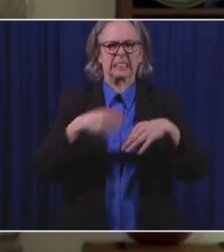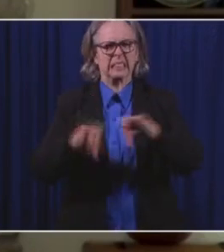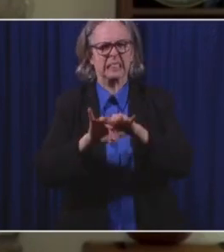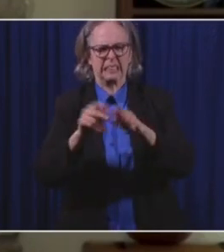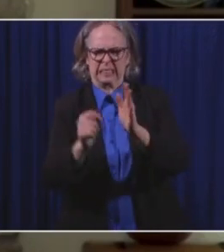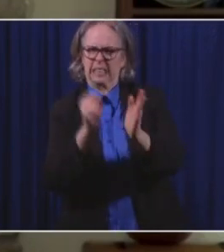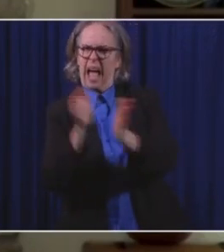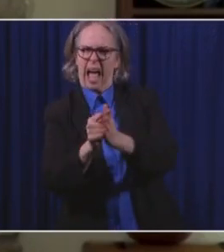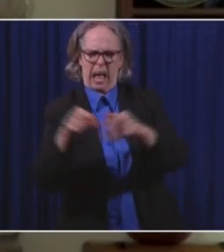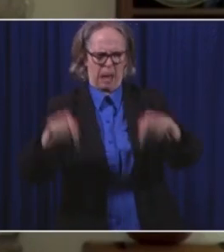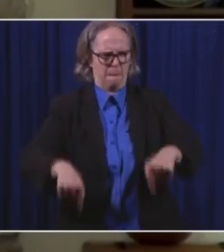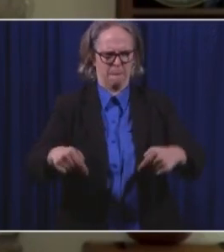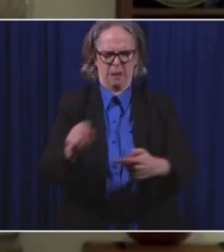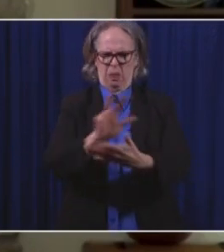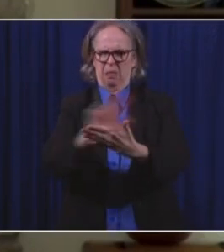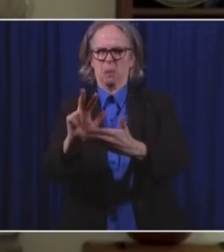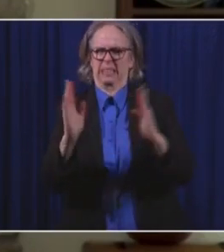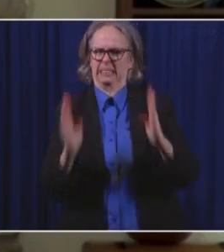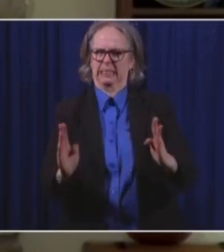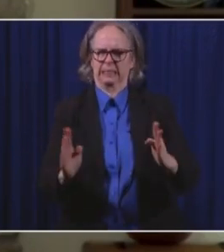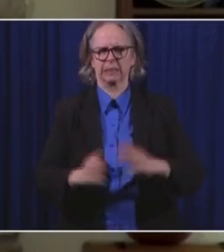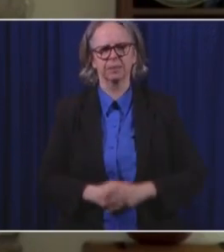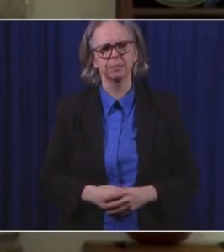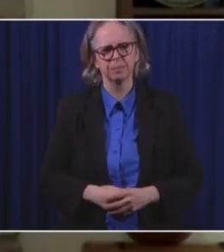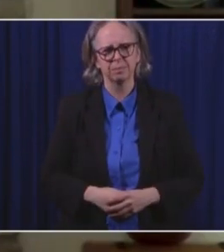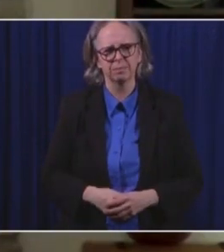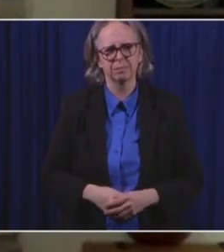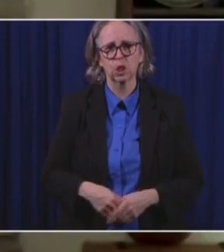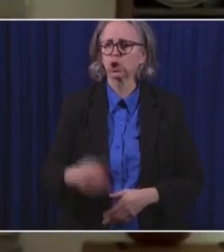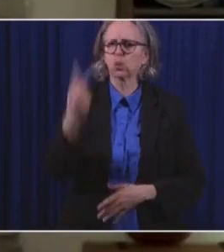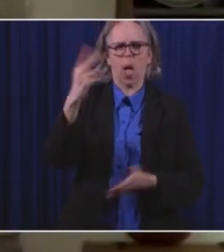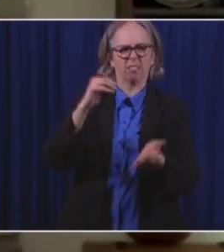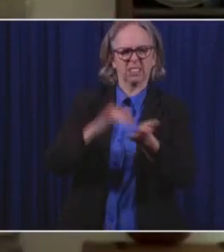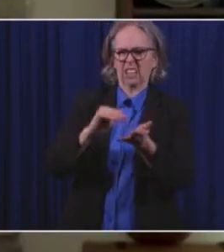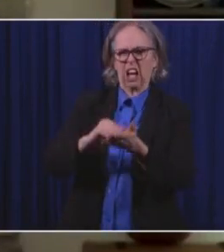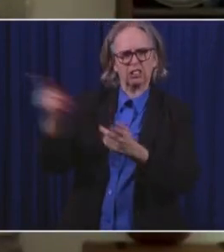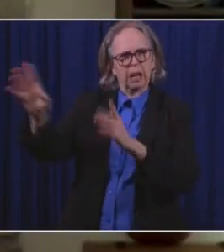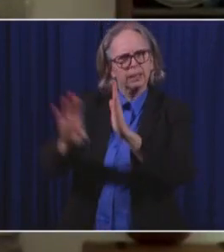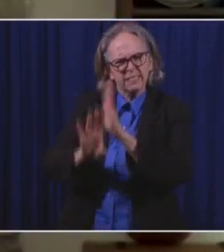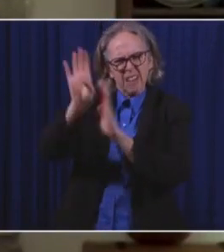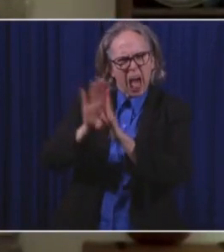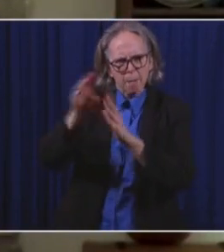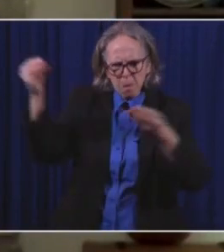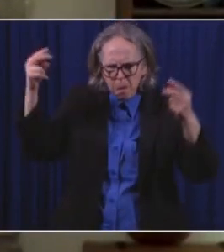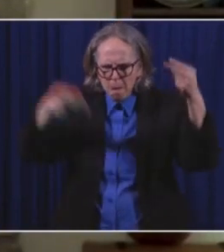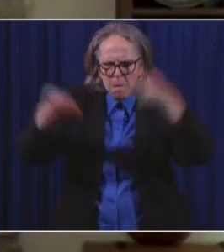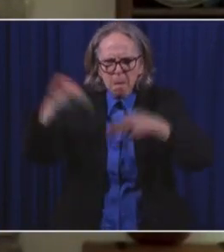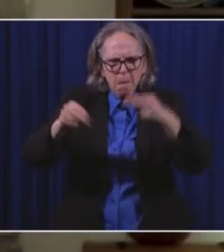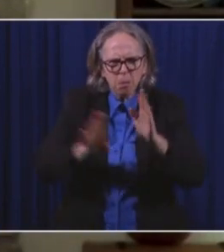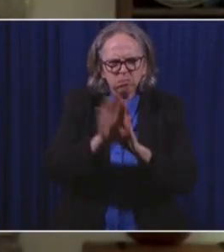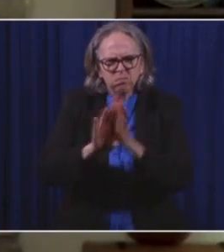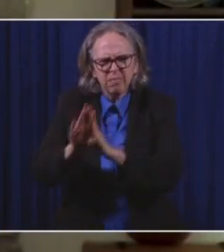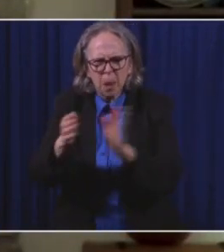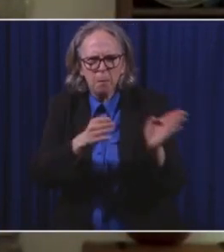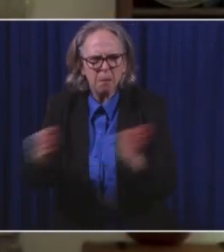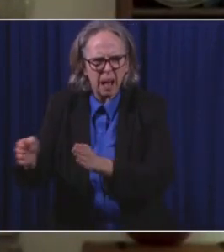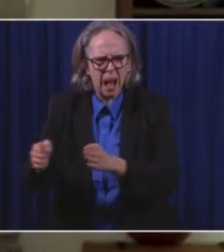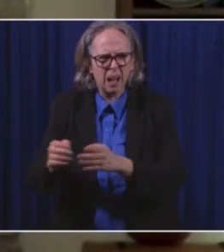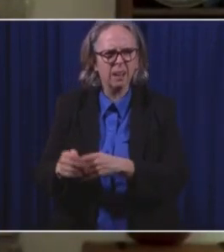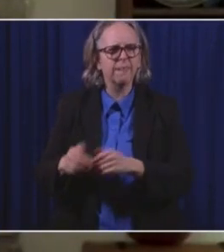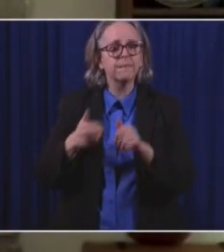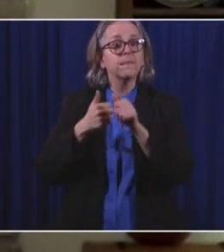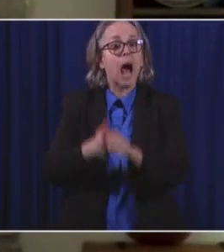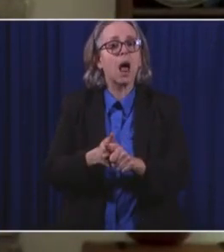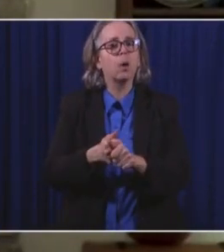This is what these doctors have developed and what the facts inform them as the most effective